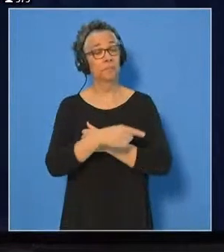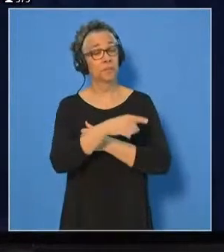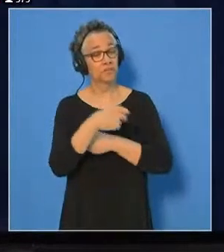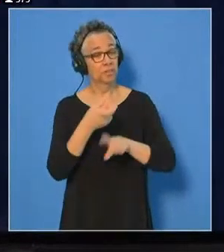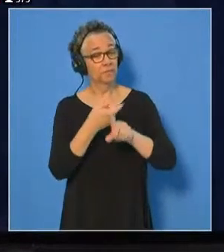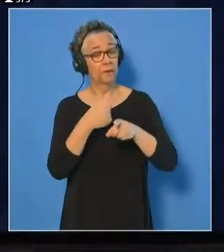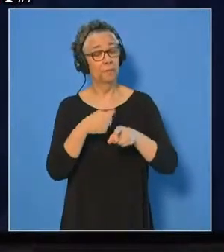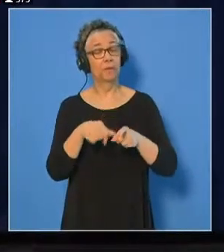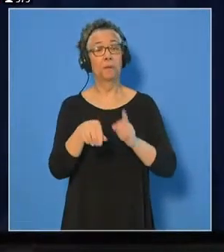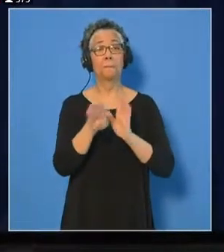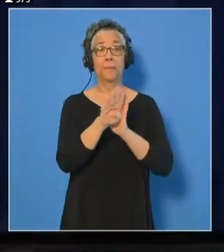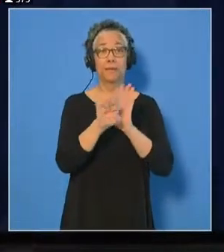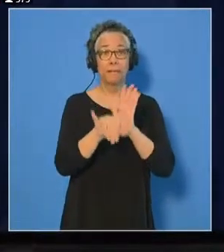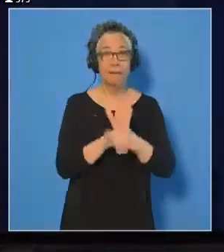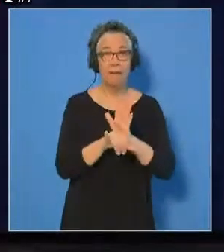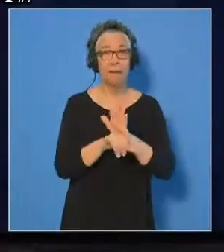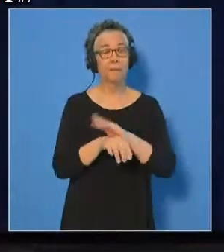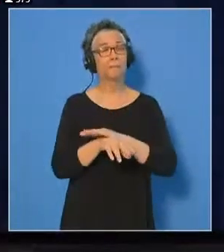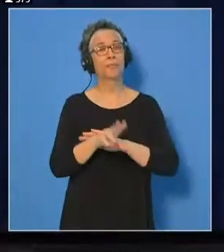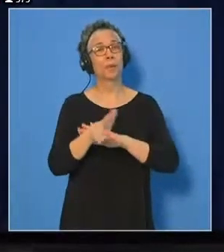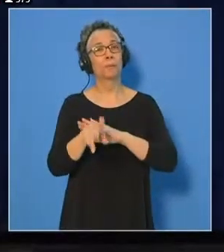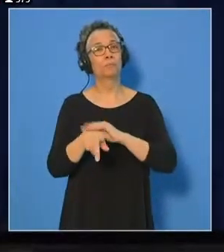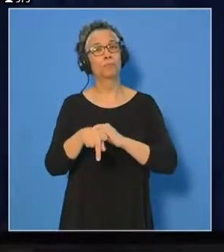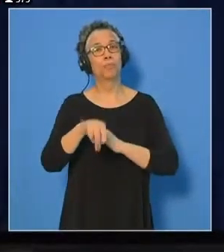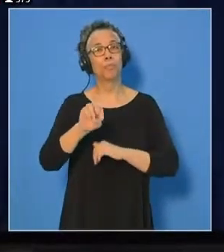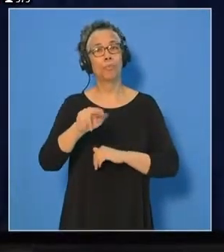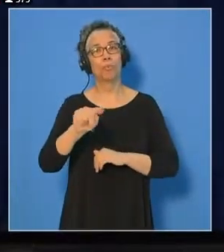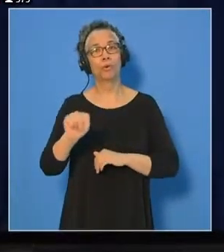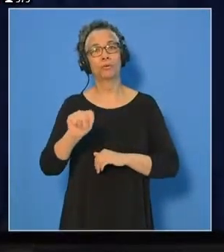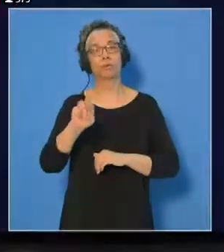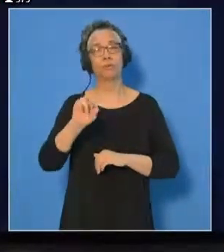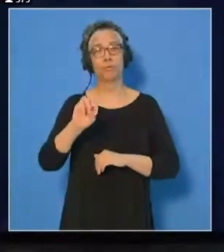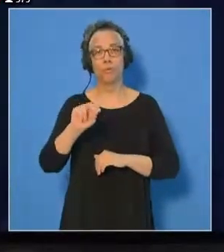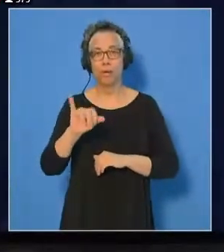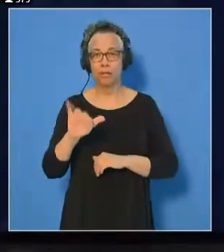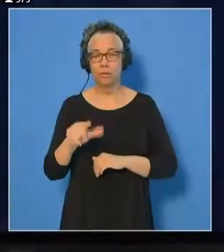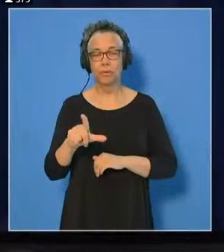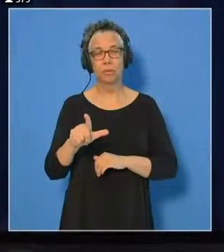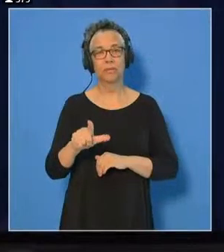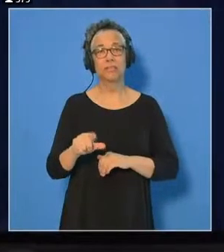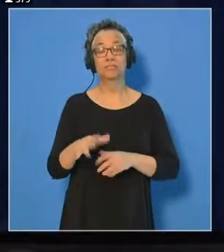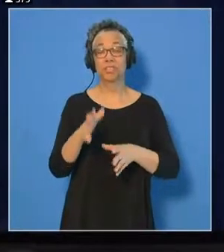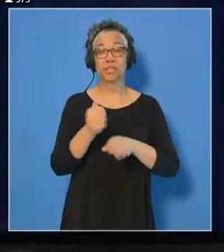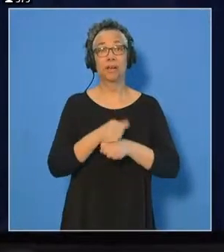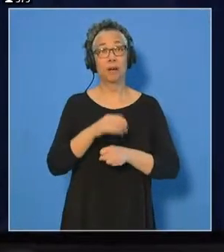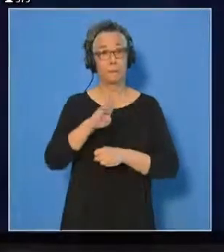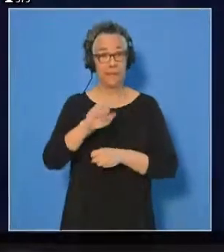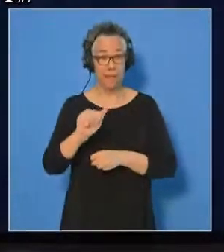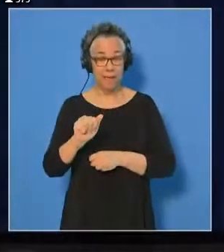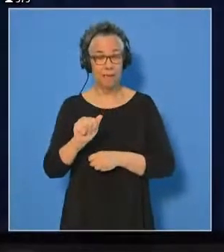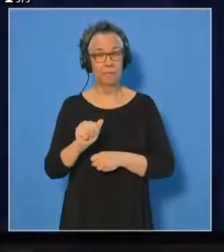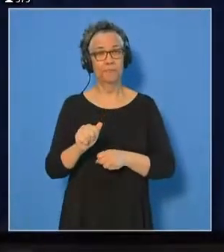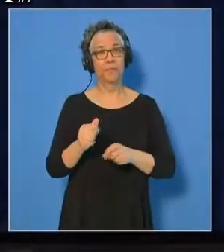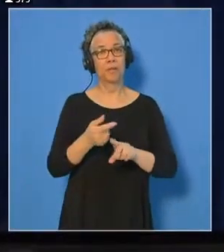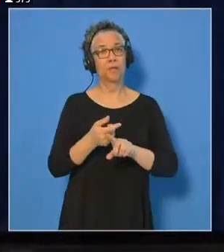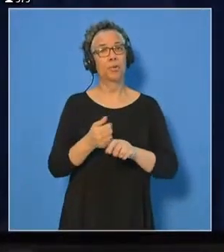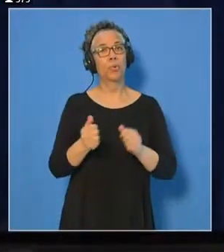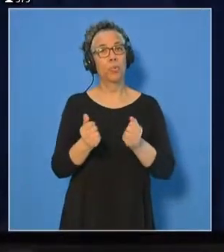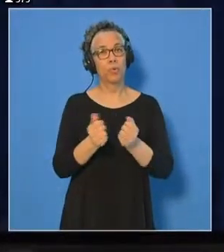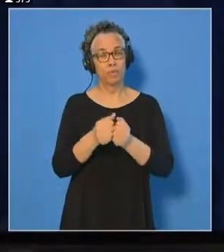Institute, Port Royal Primary School, and Warwick Academy. She achieved her Bachelor's of Science with honors in